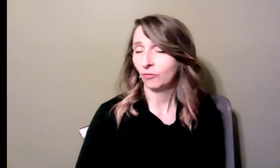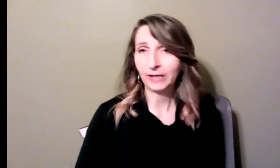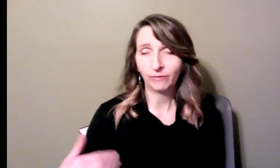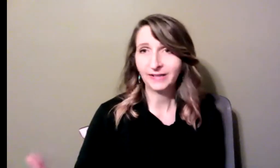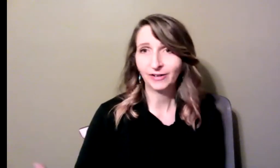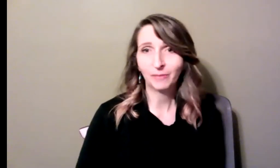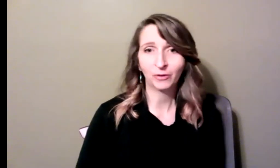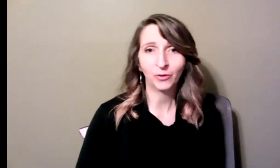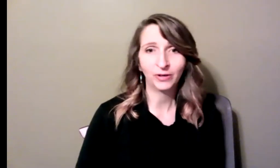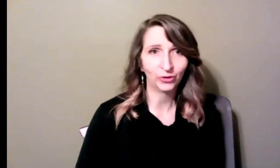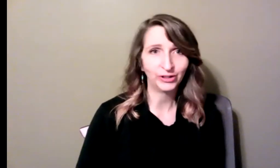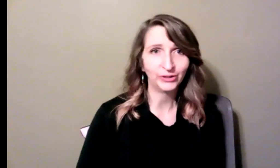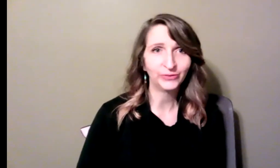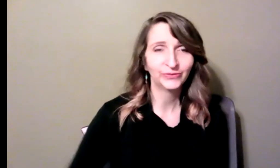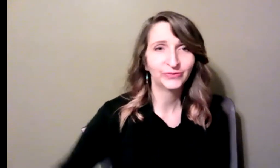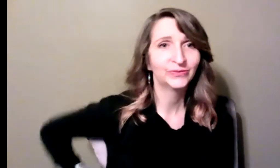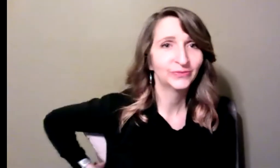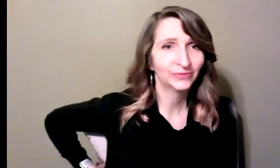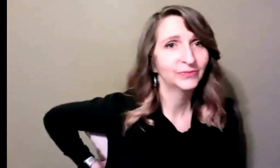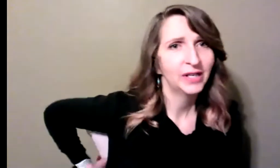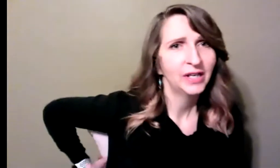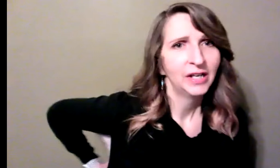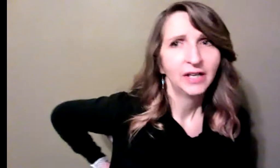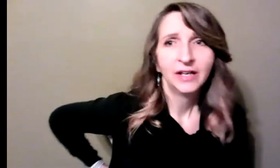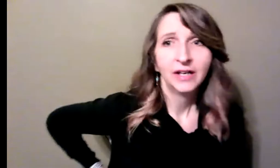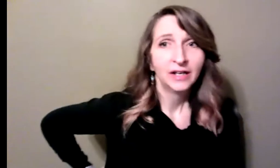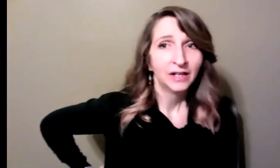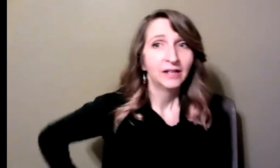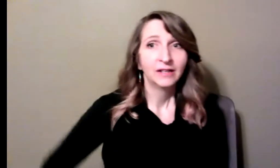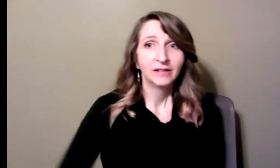all right there in the PowerPoint for you.